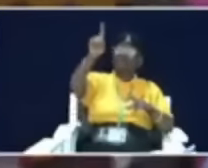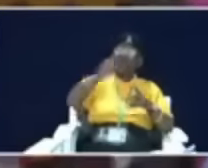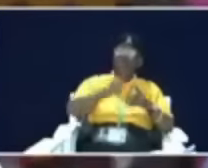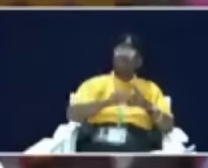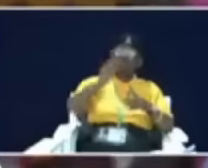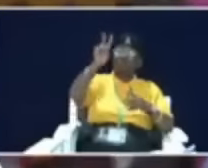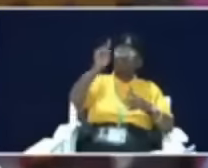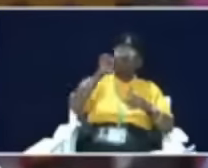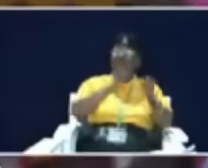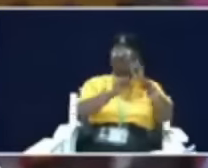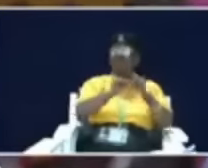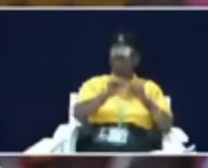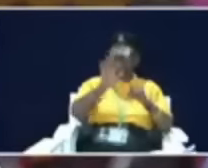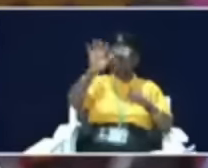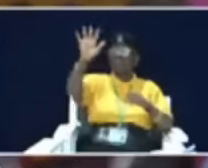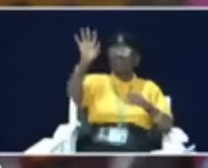1 and 1 to 2. Isaiah 59 from